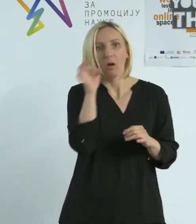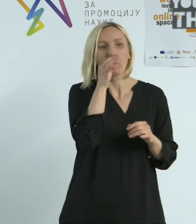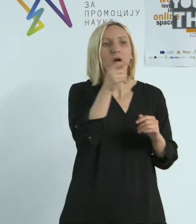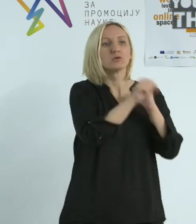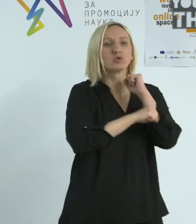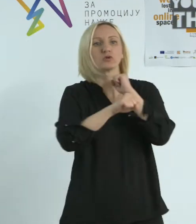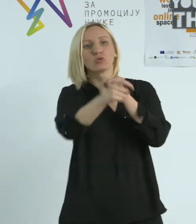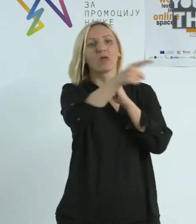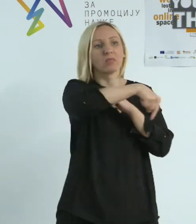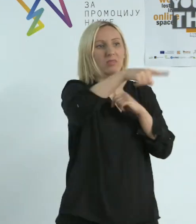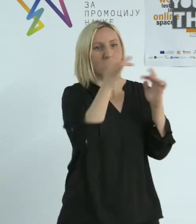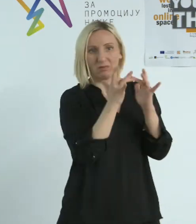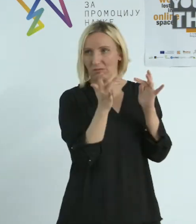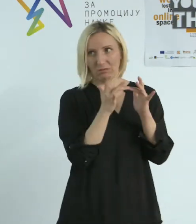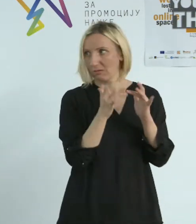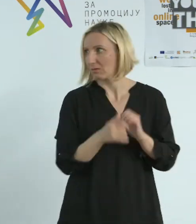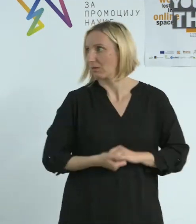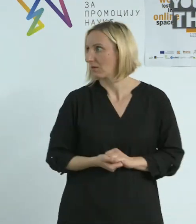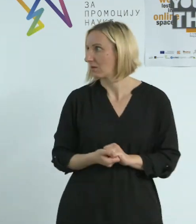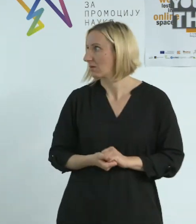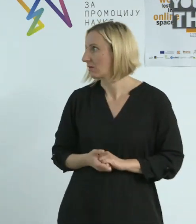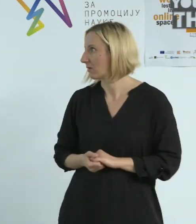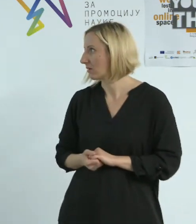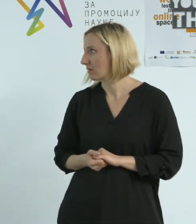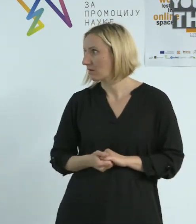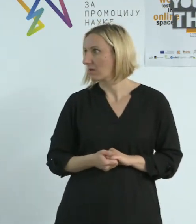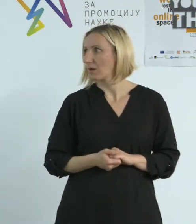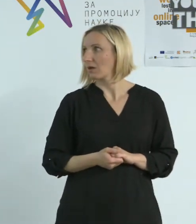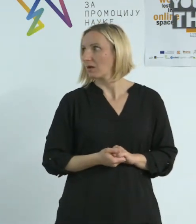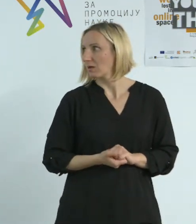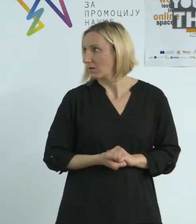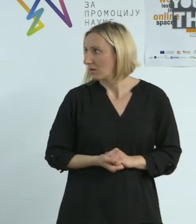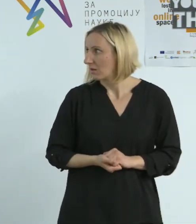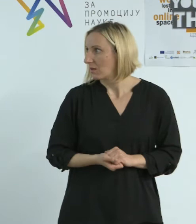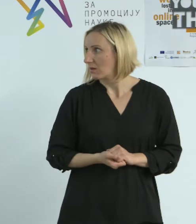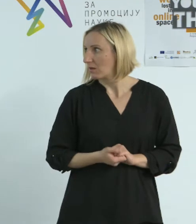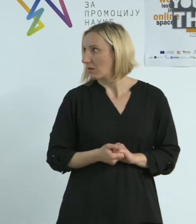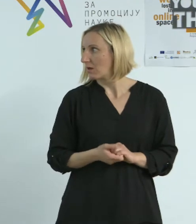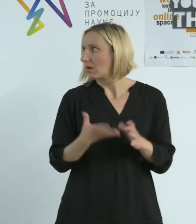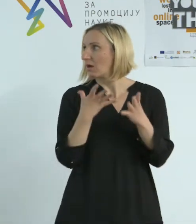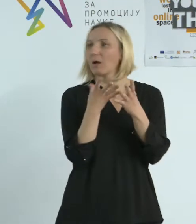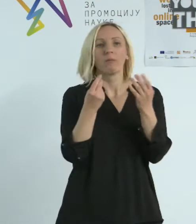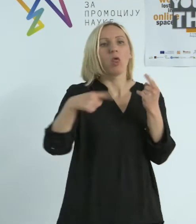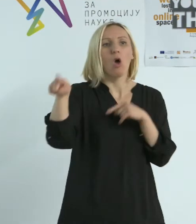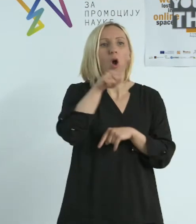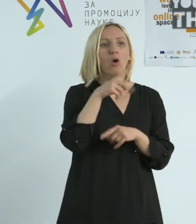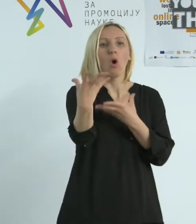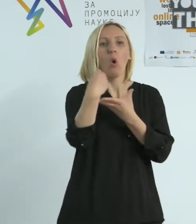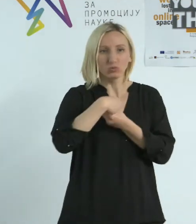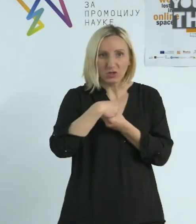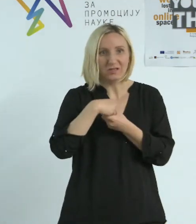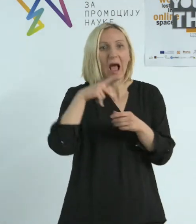Participants didn't complete most of the tasks and they didn't complete the course, so their results weren't so